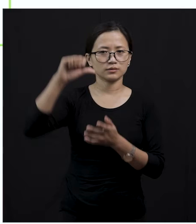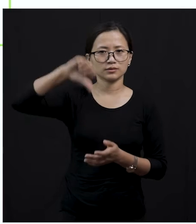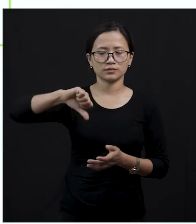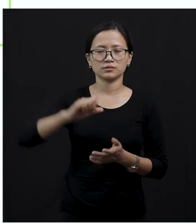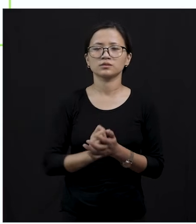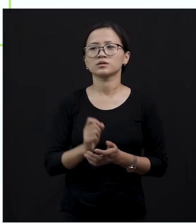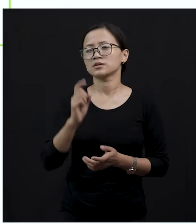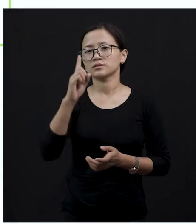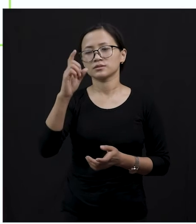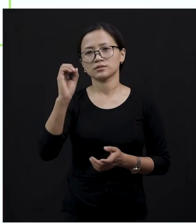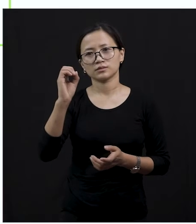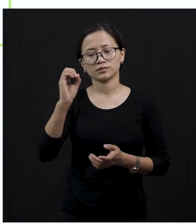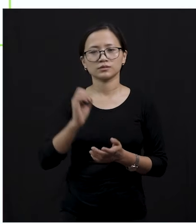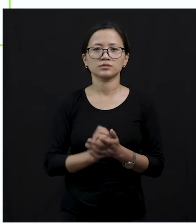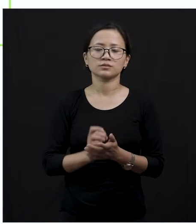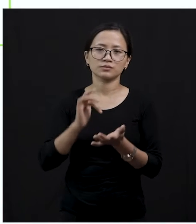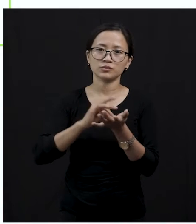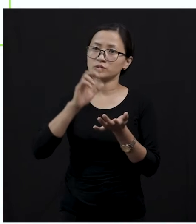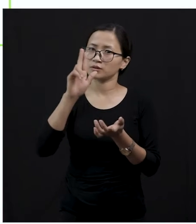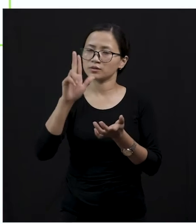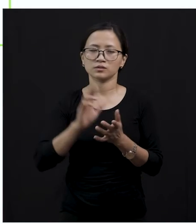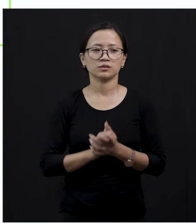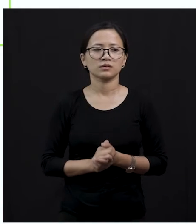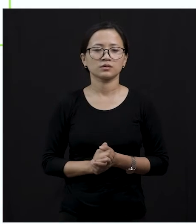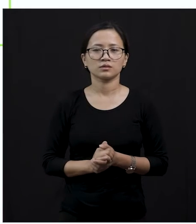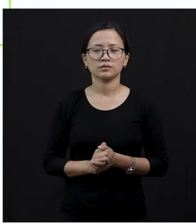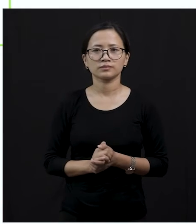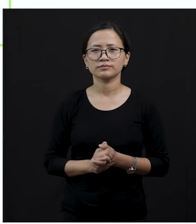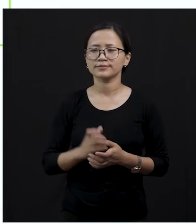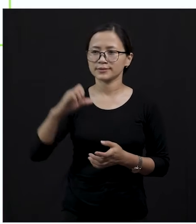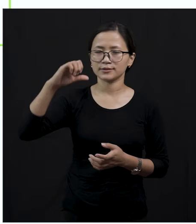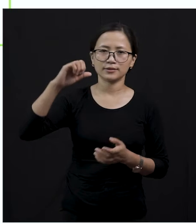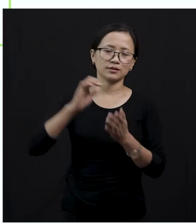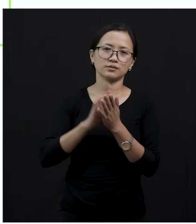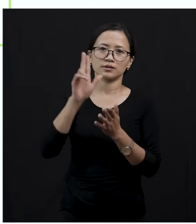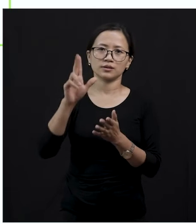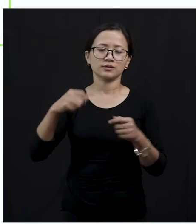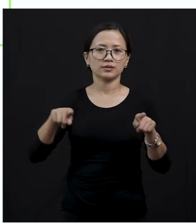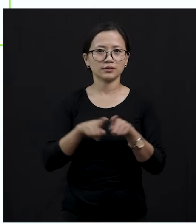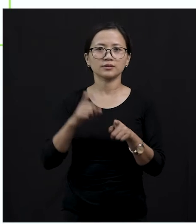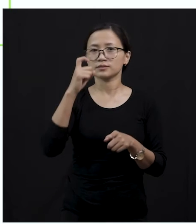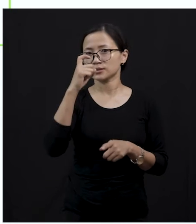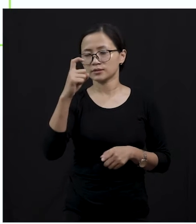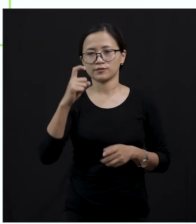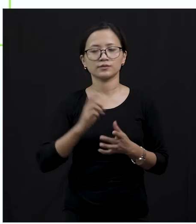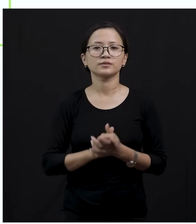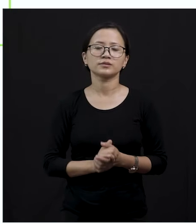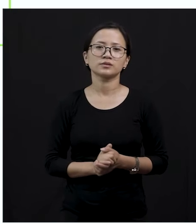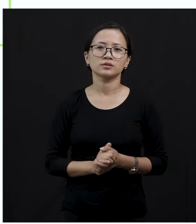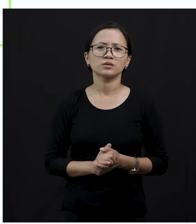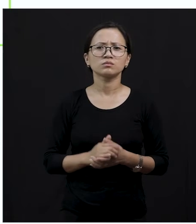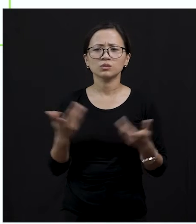8 is in tens place. Now please compare 8 and 9. Which one is, sorry, 8 and